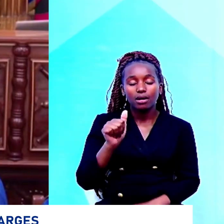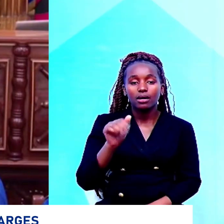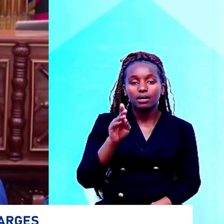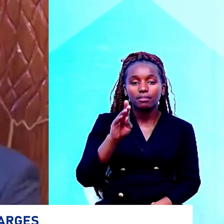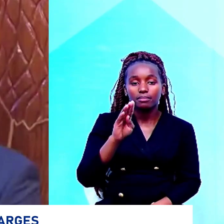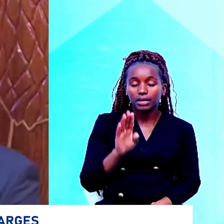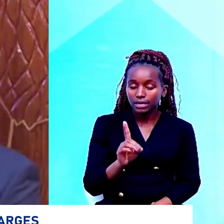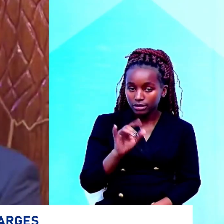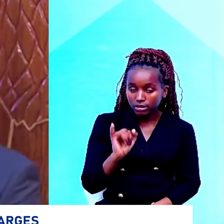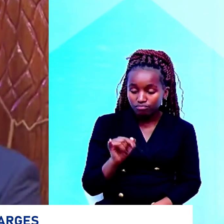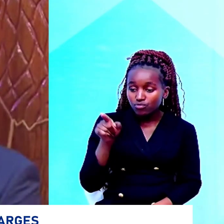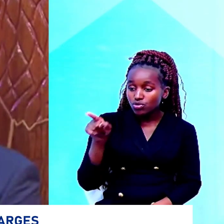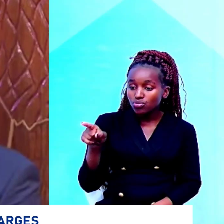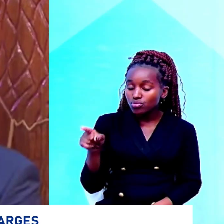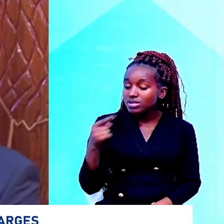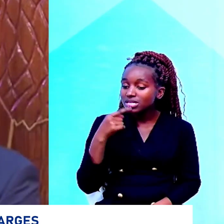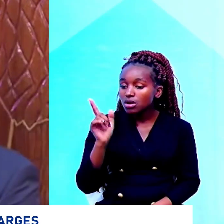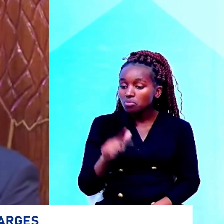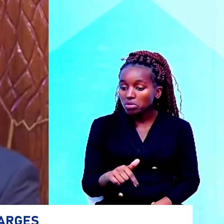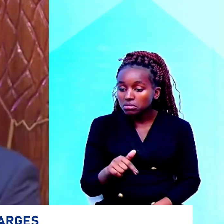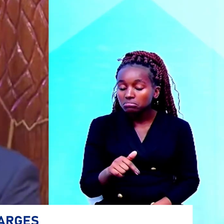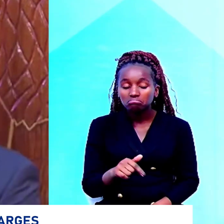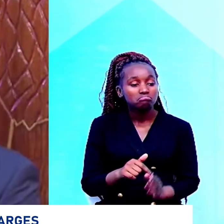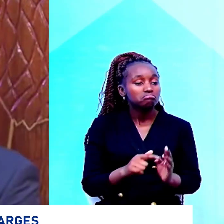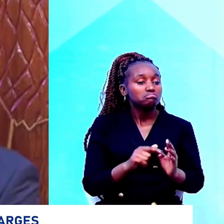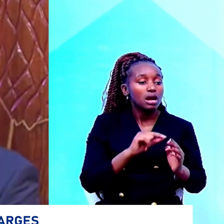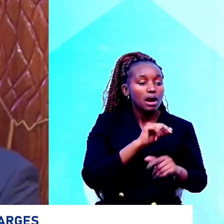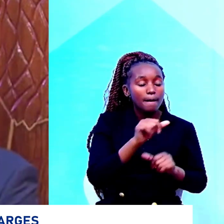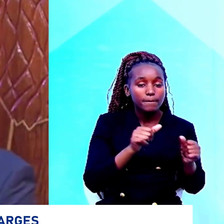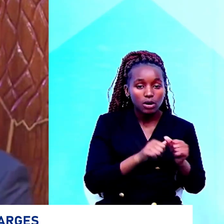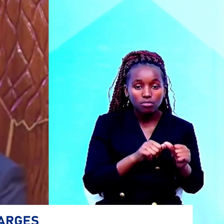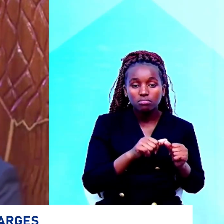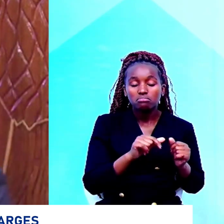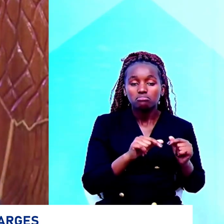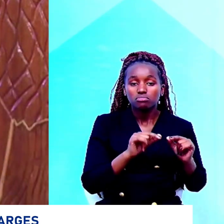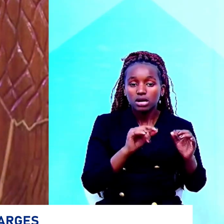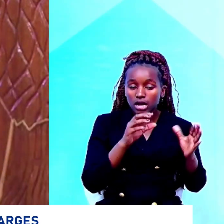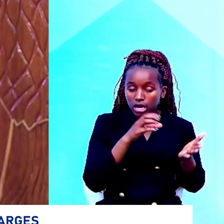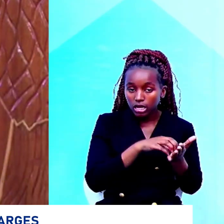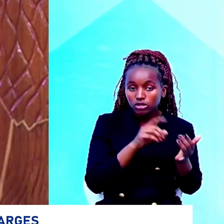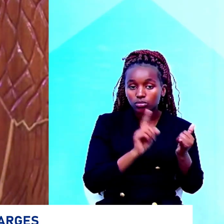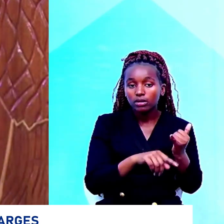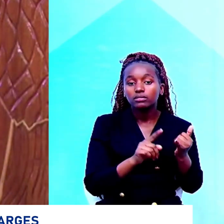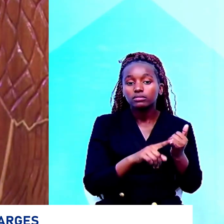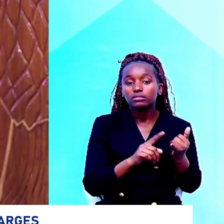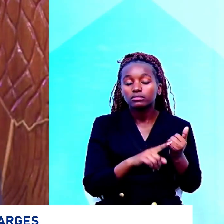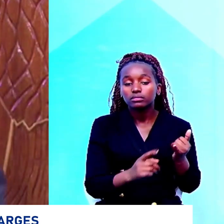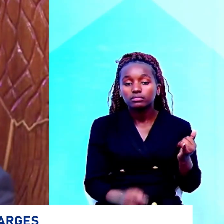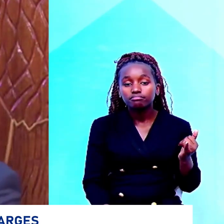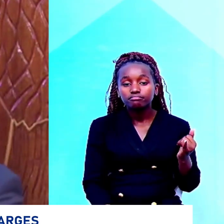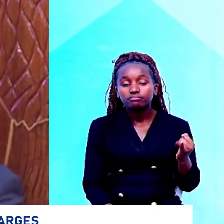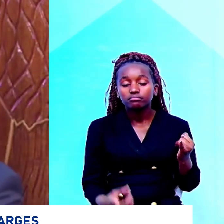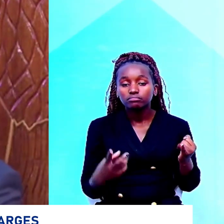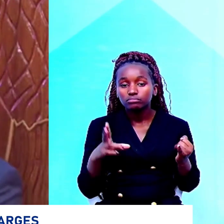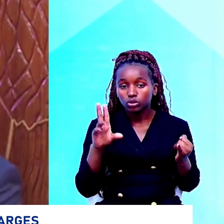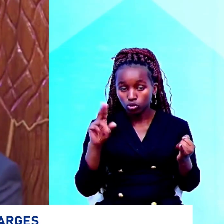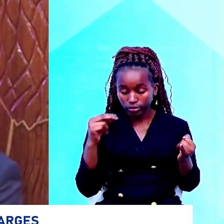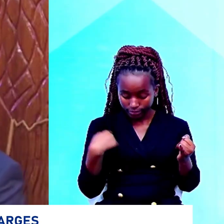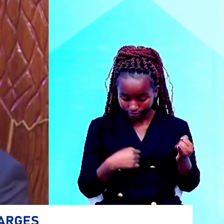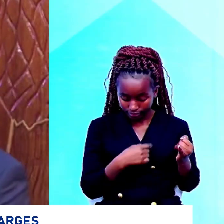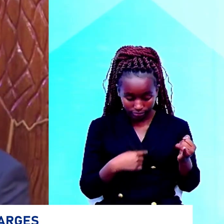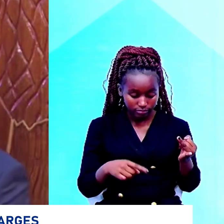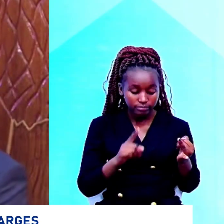you plead to the three grounds? Ground 1, guilty or not guilty? I plead not guilty. Ground